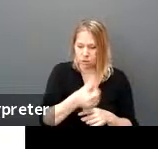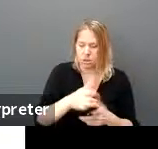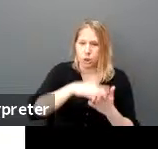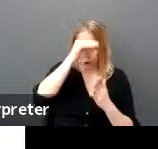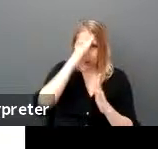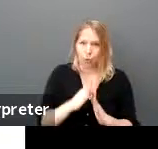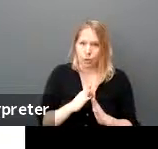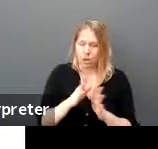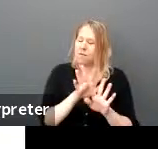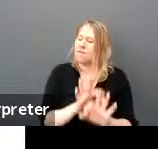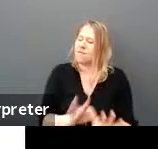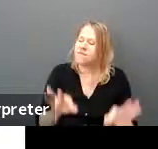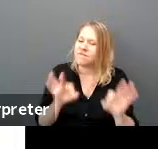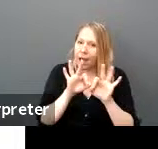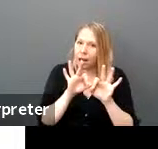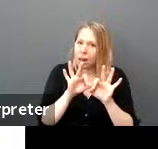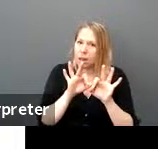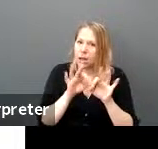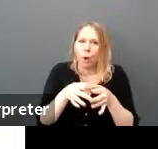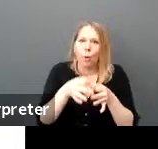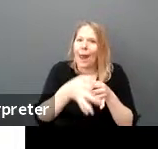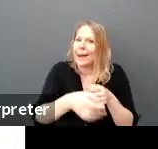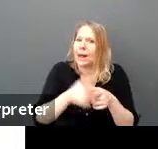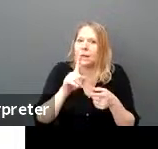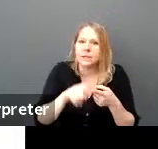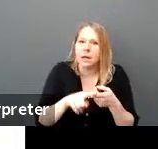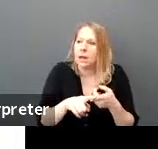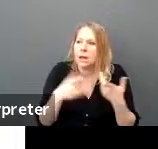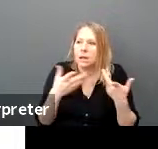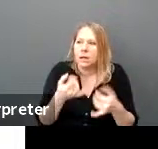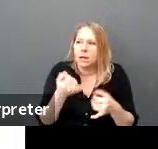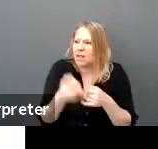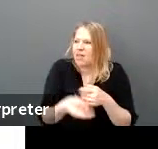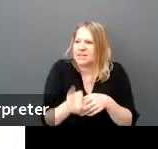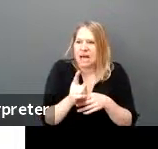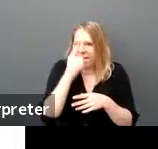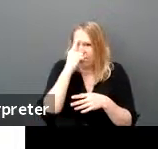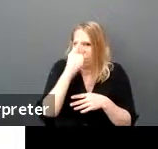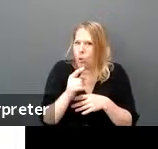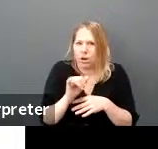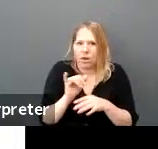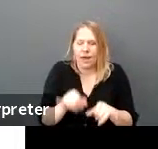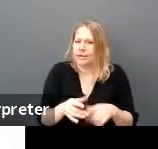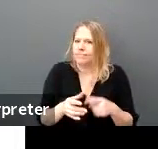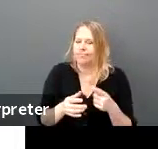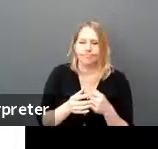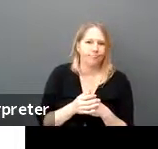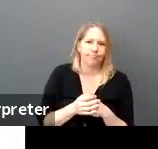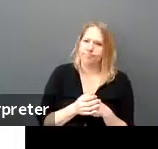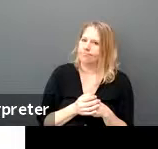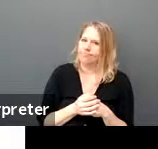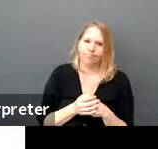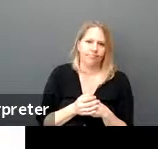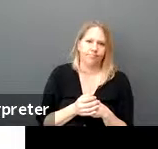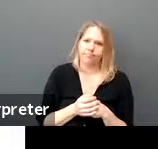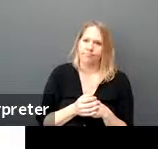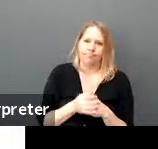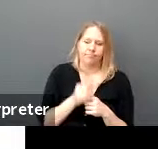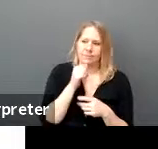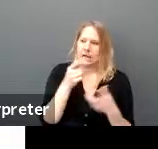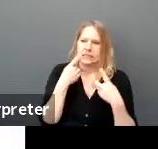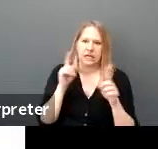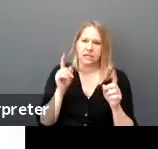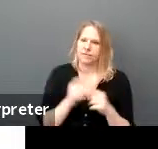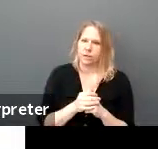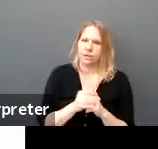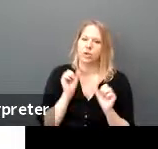that is vital, because waiting until the last second for interventions is most often not